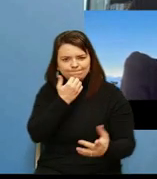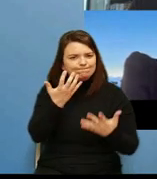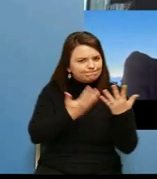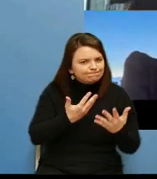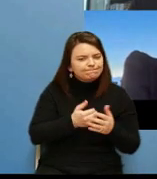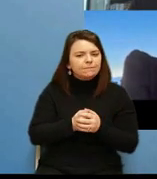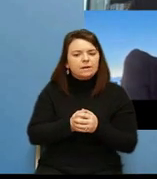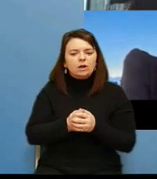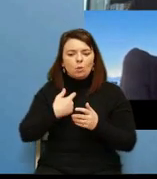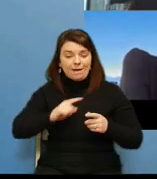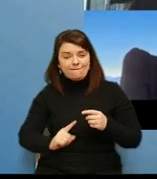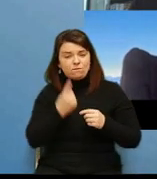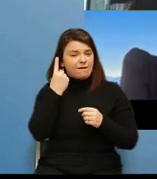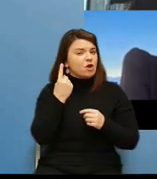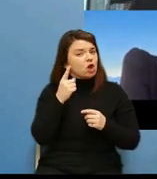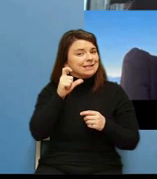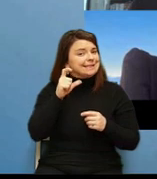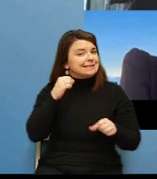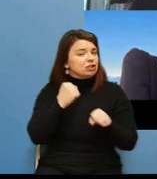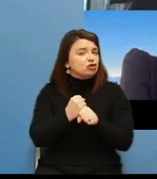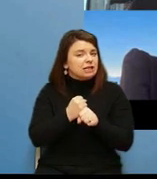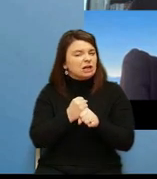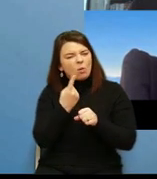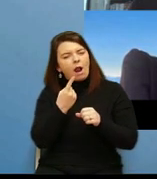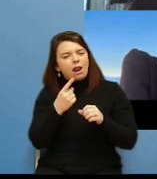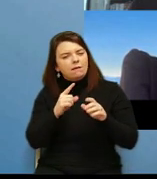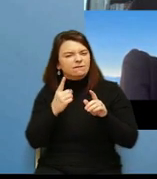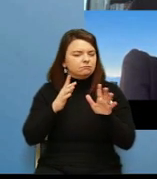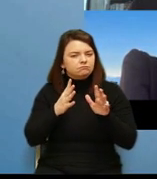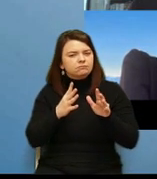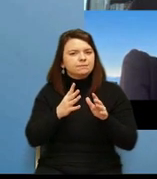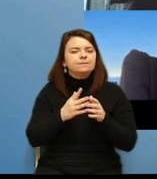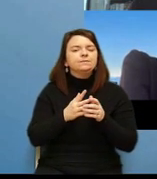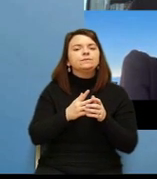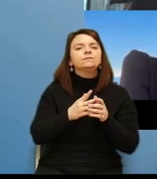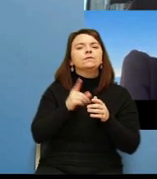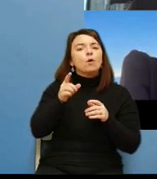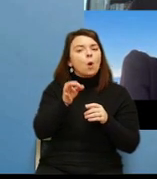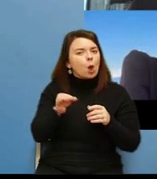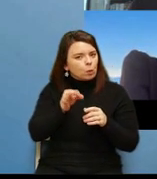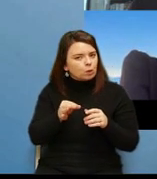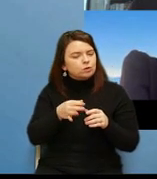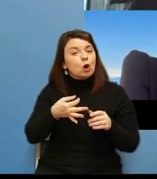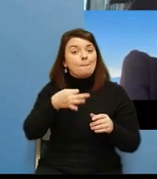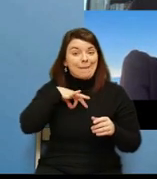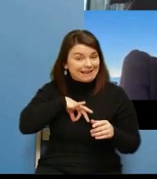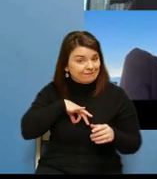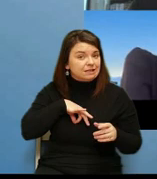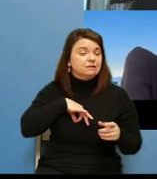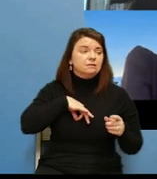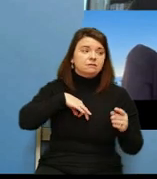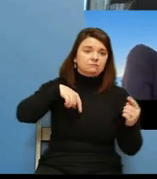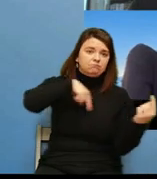capture activity. So we are one of the first CCGs to undertake a suite of services to go through CQRS